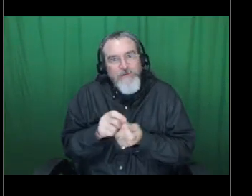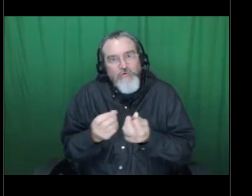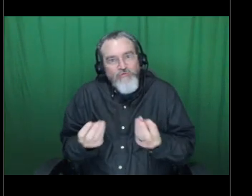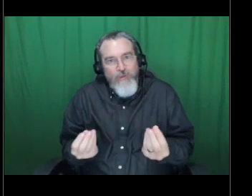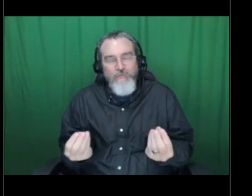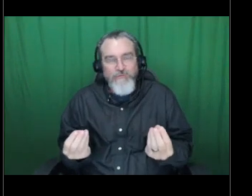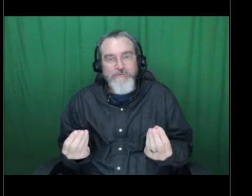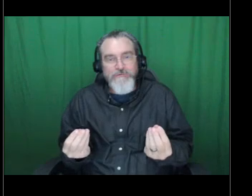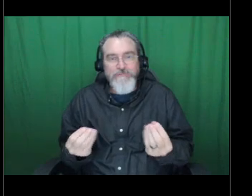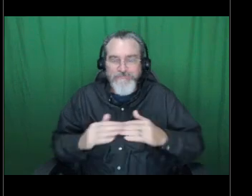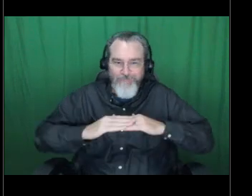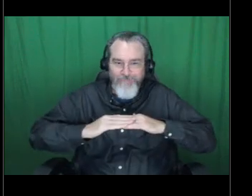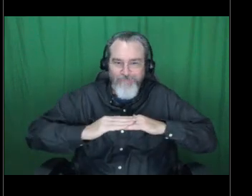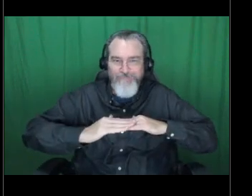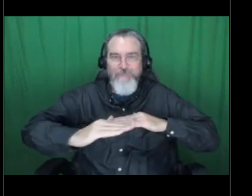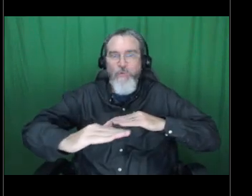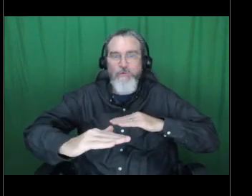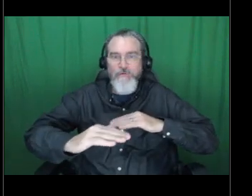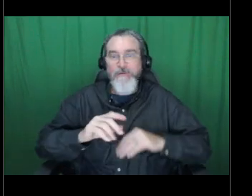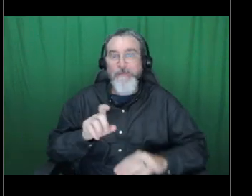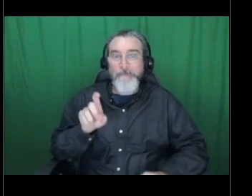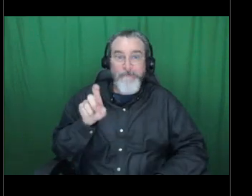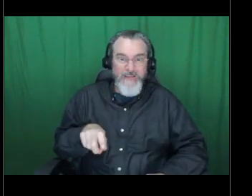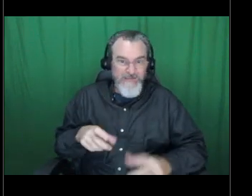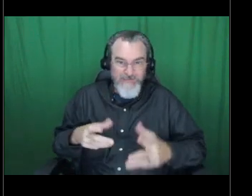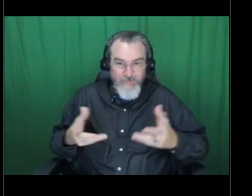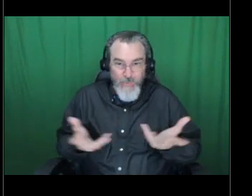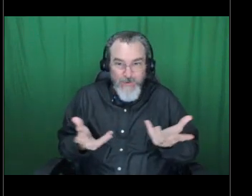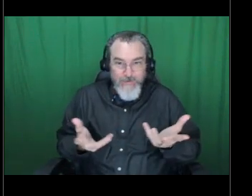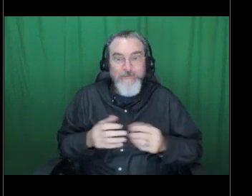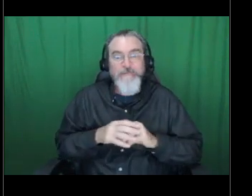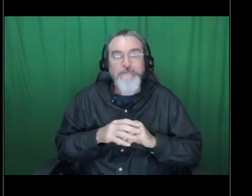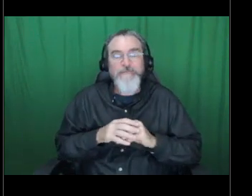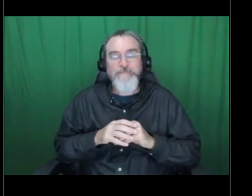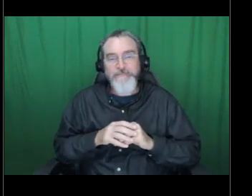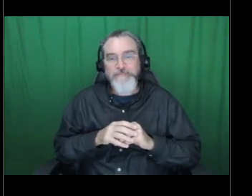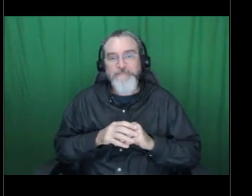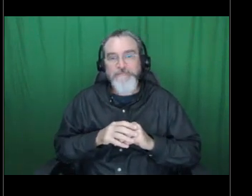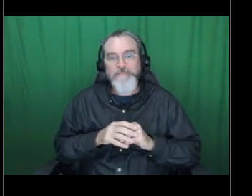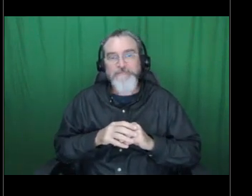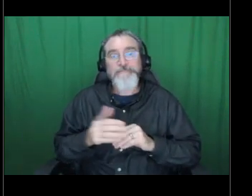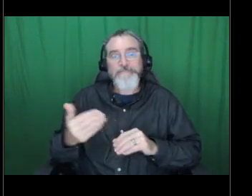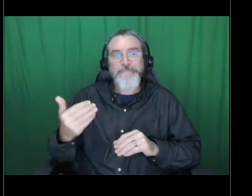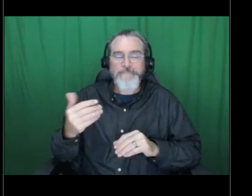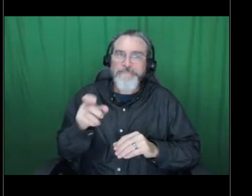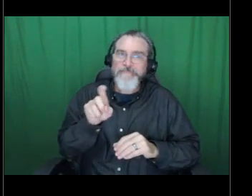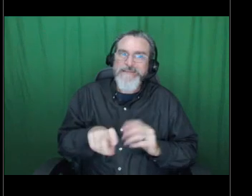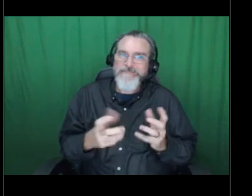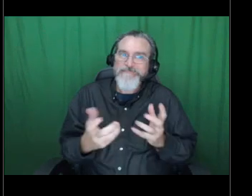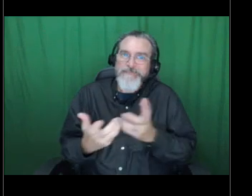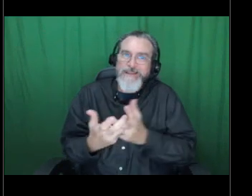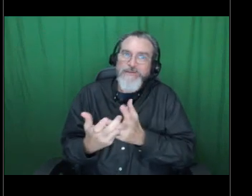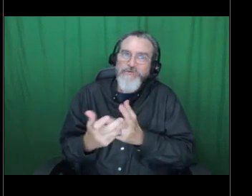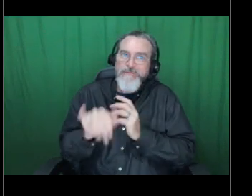and floor surfaces that accessible routes must comply with.